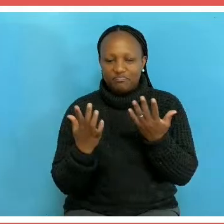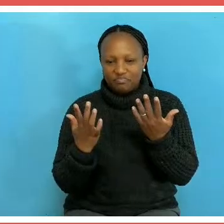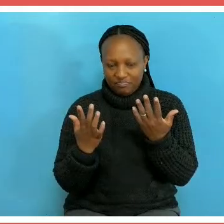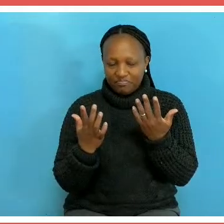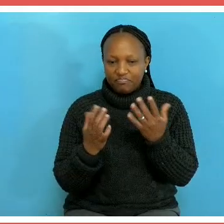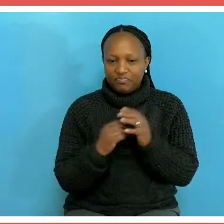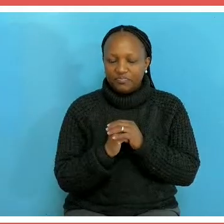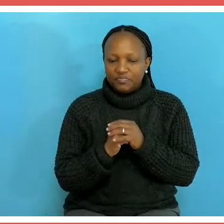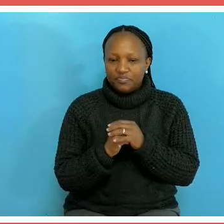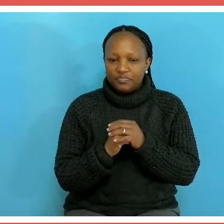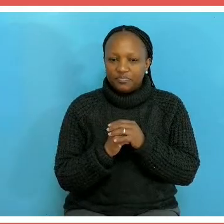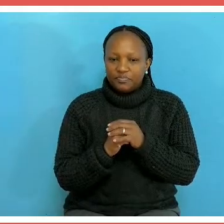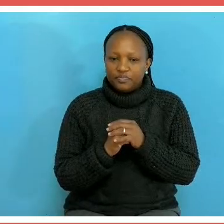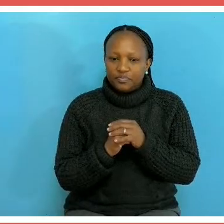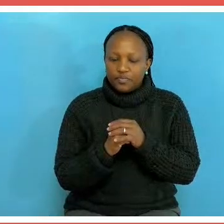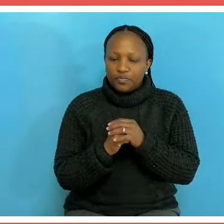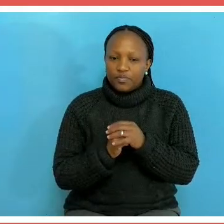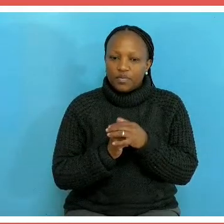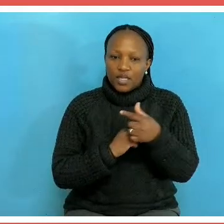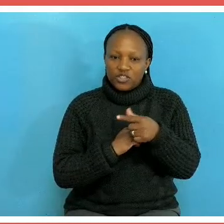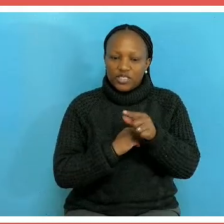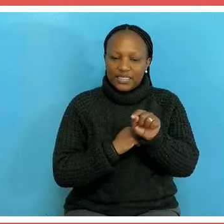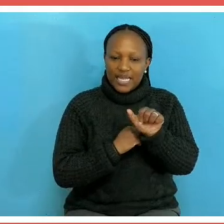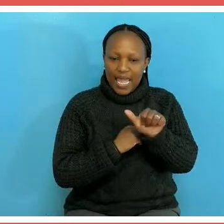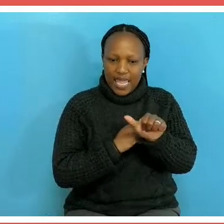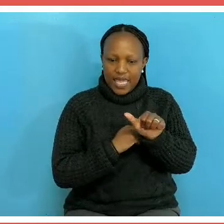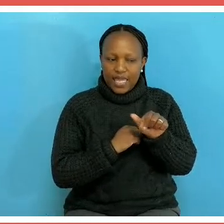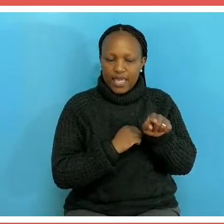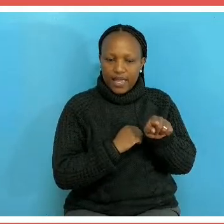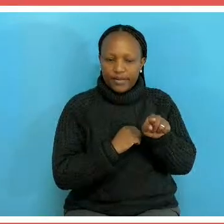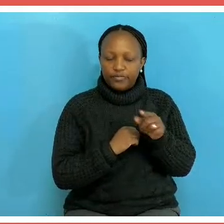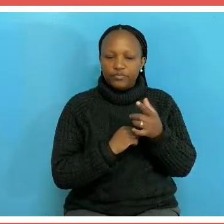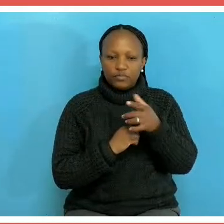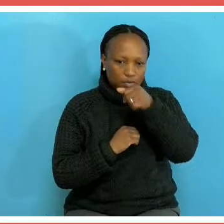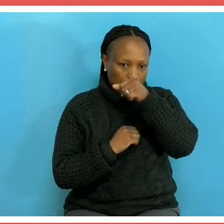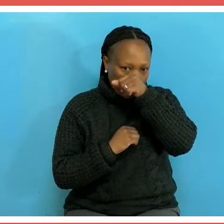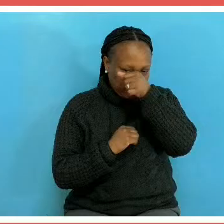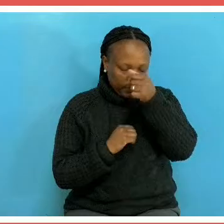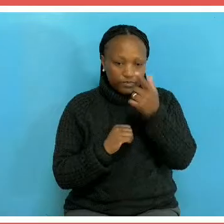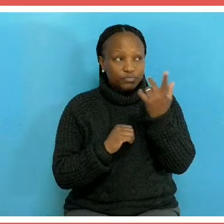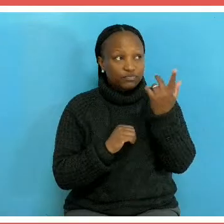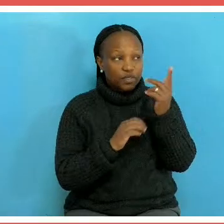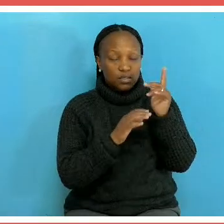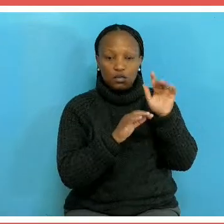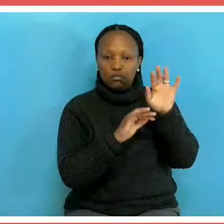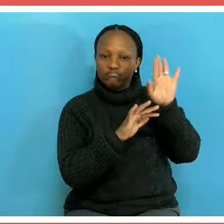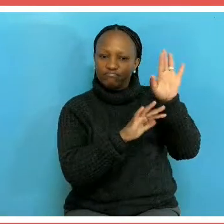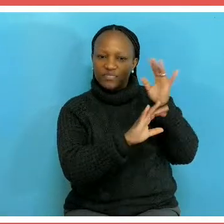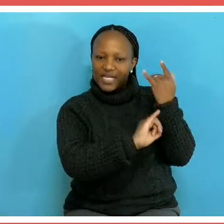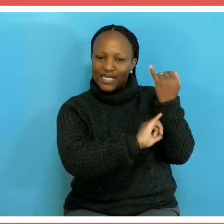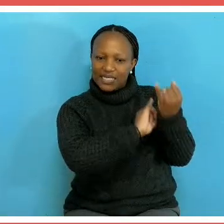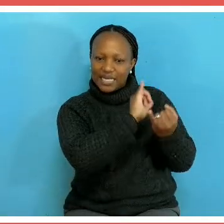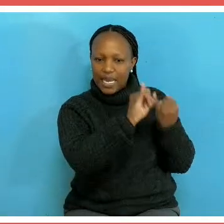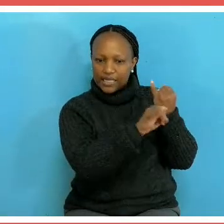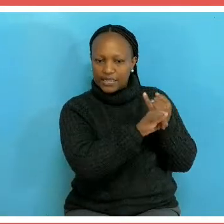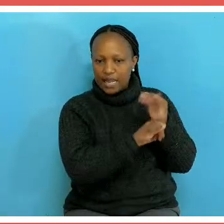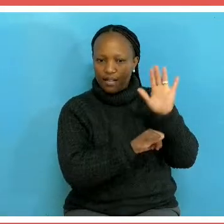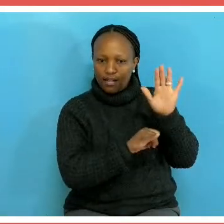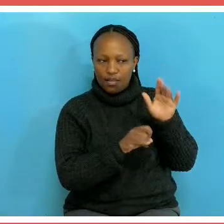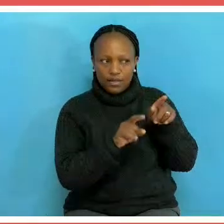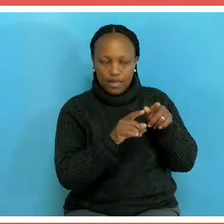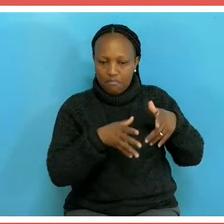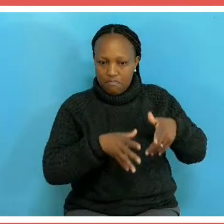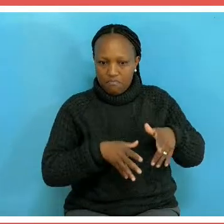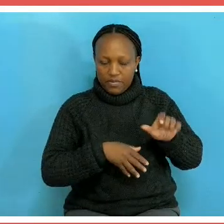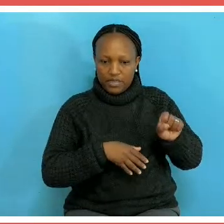townships. GTA also attracts domestics and international tourists, as well as building